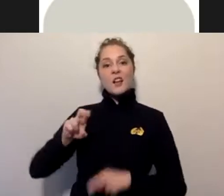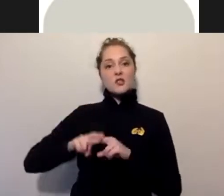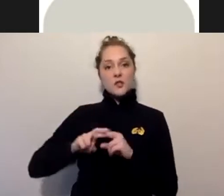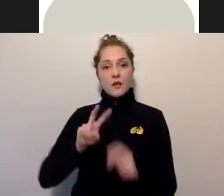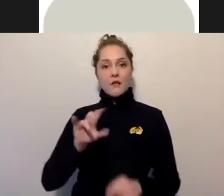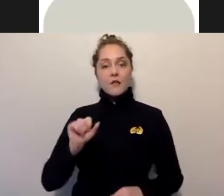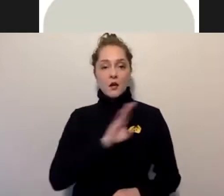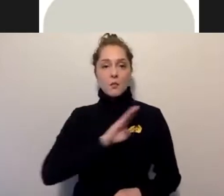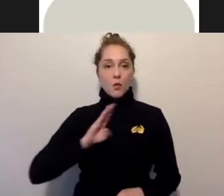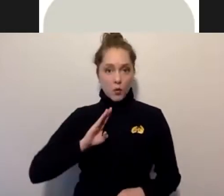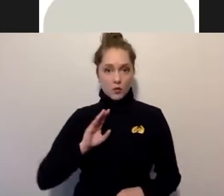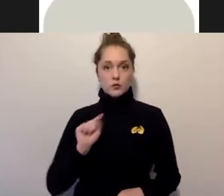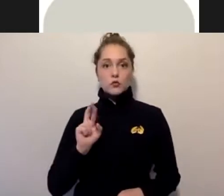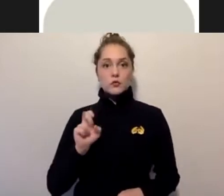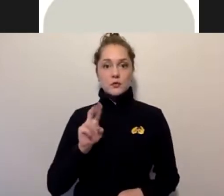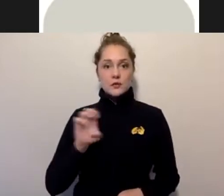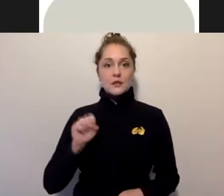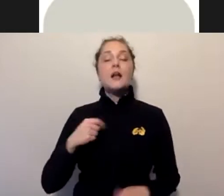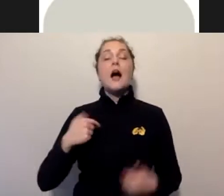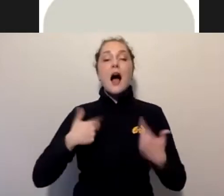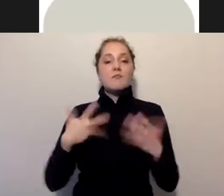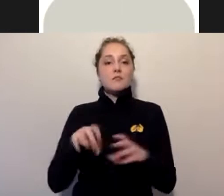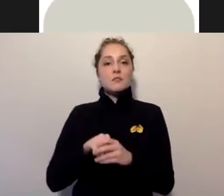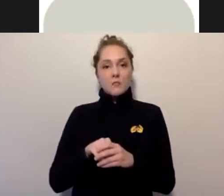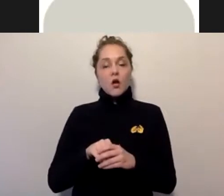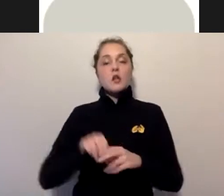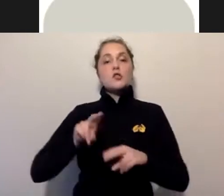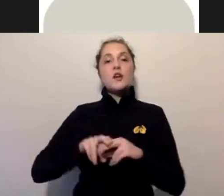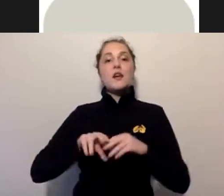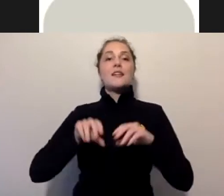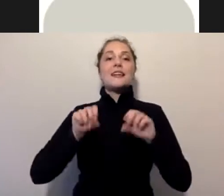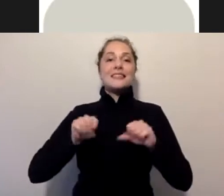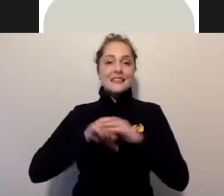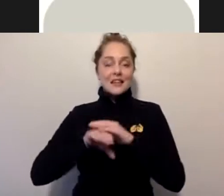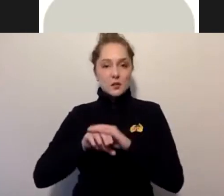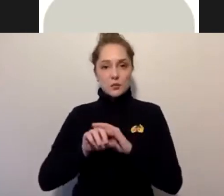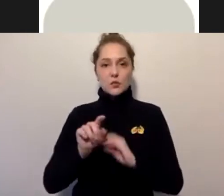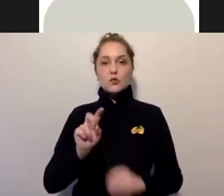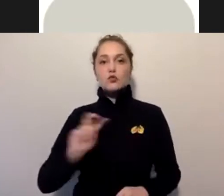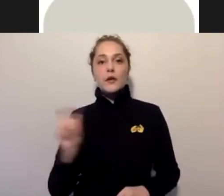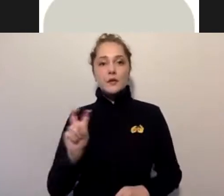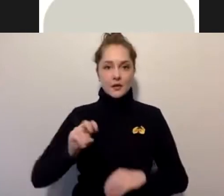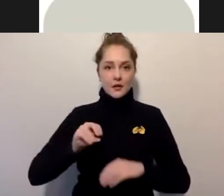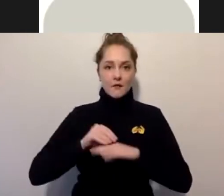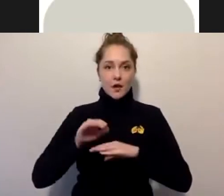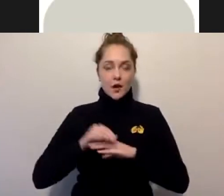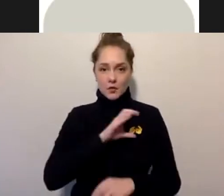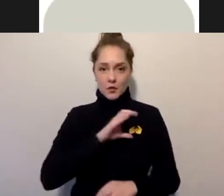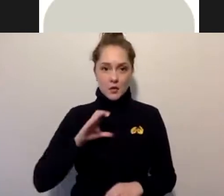Trustees, where I spent a term as the chair of the Accessible Transit Advisory Committee, where I worked